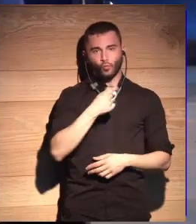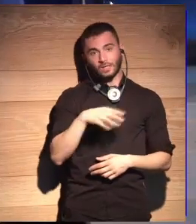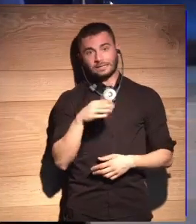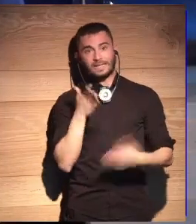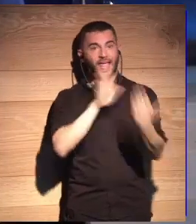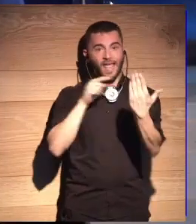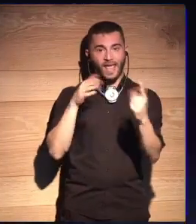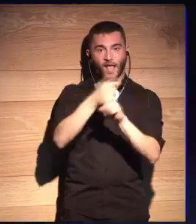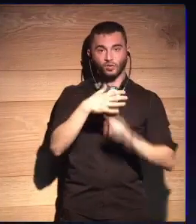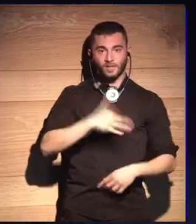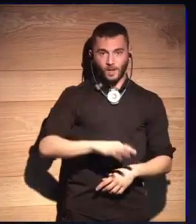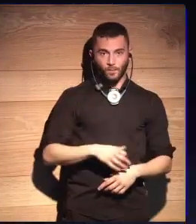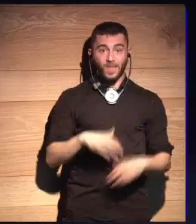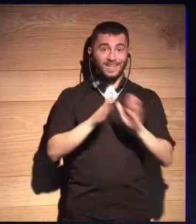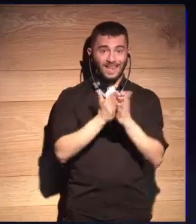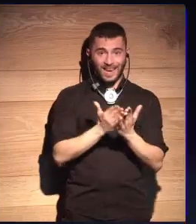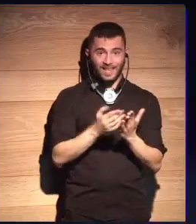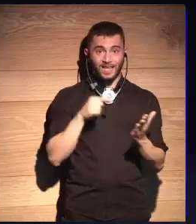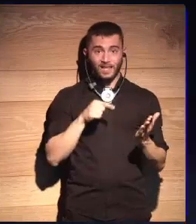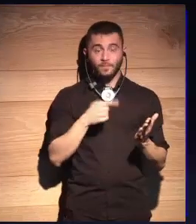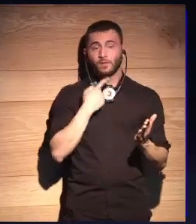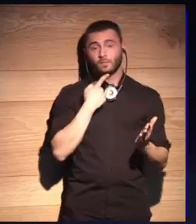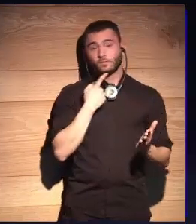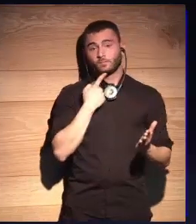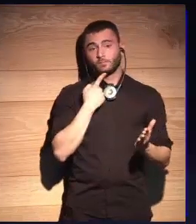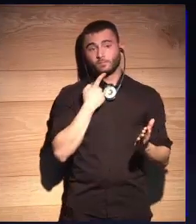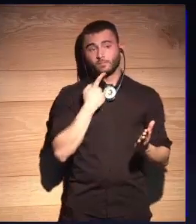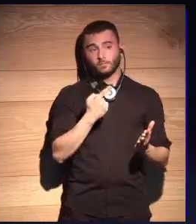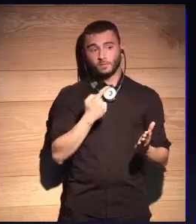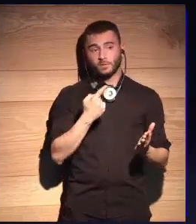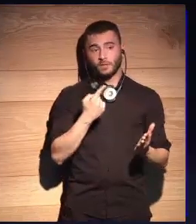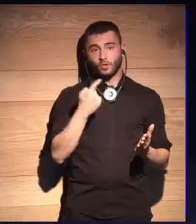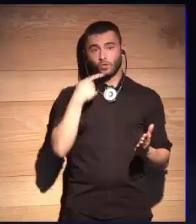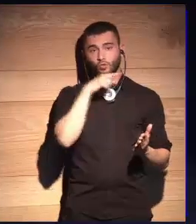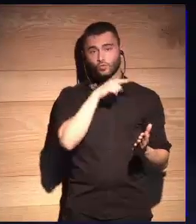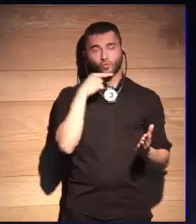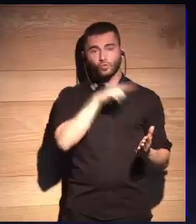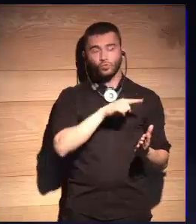alternative. And in your book, you speak about